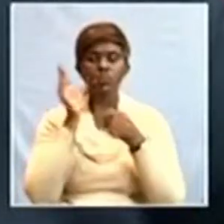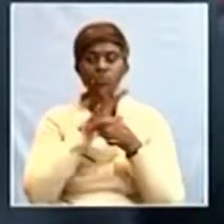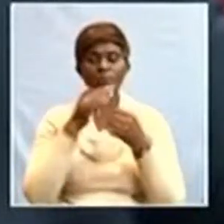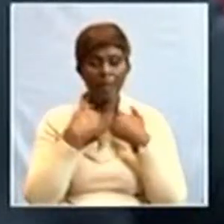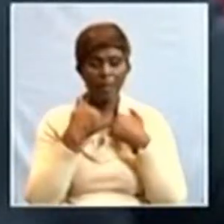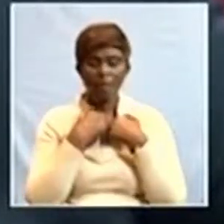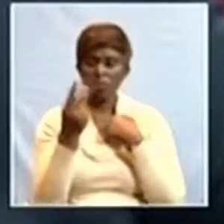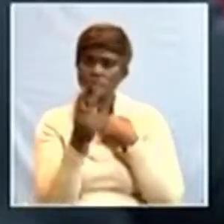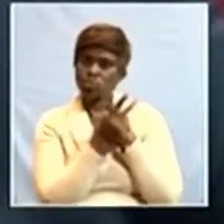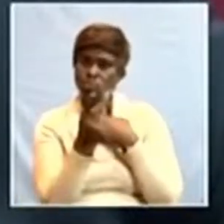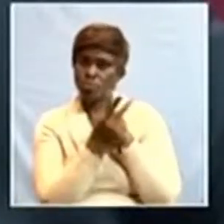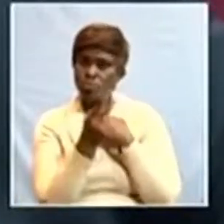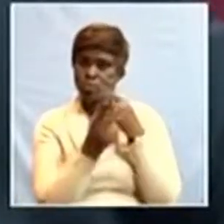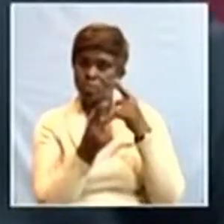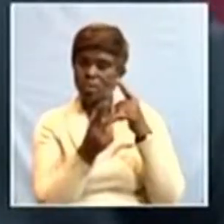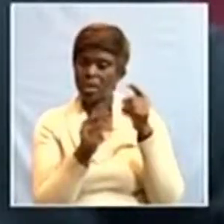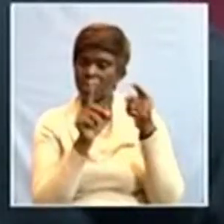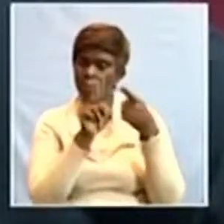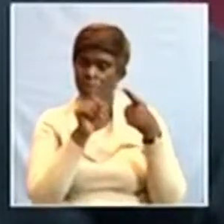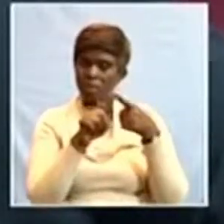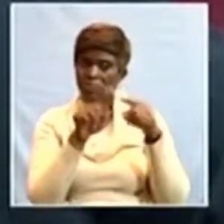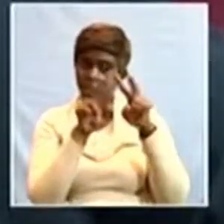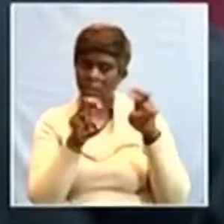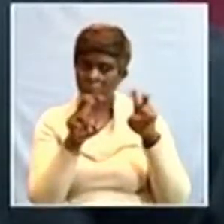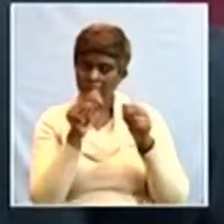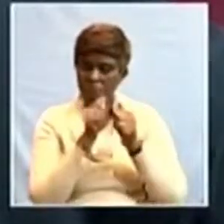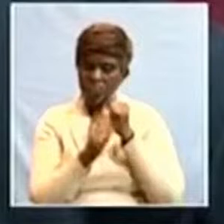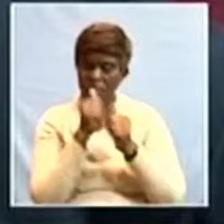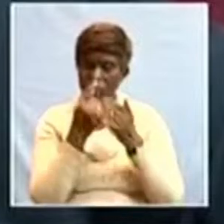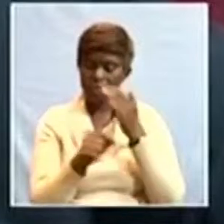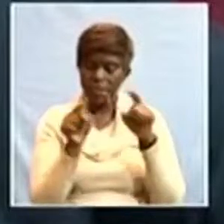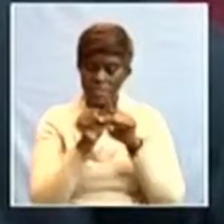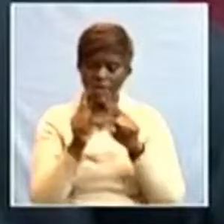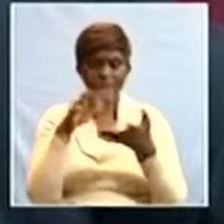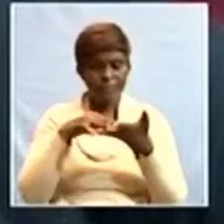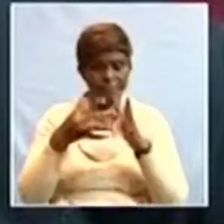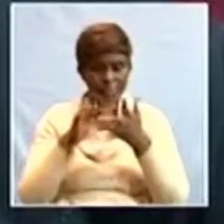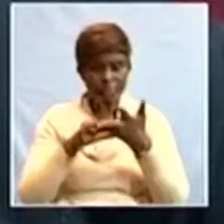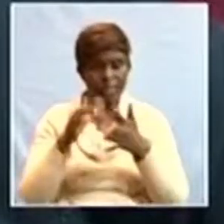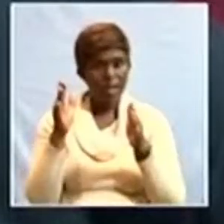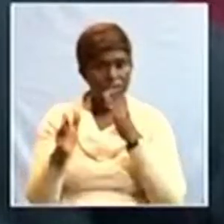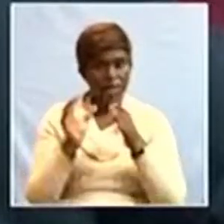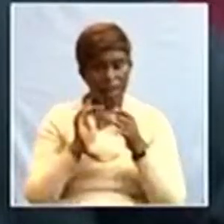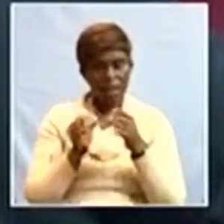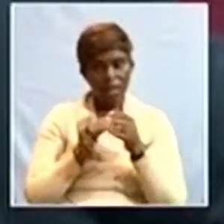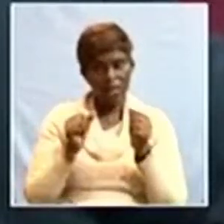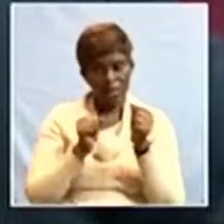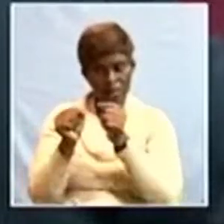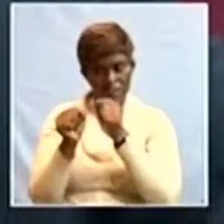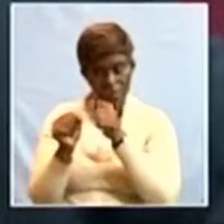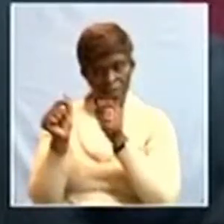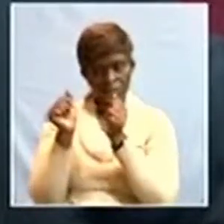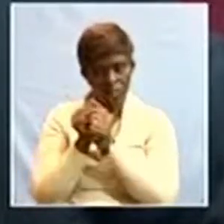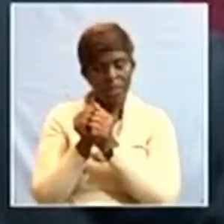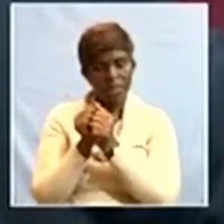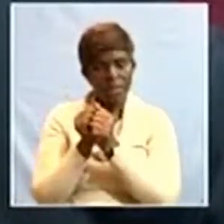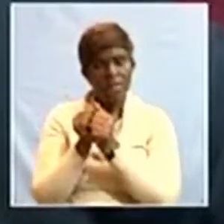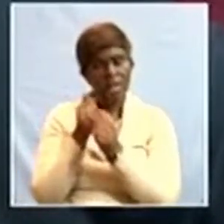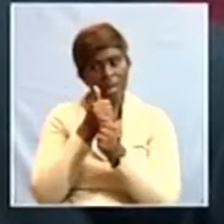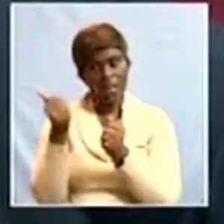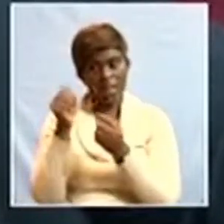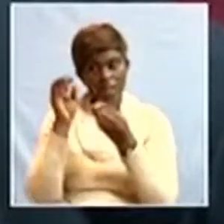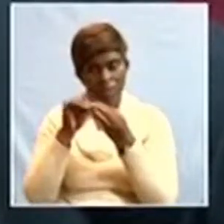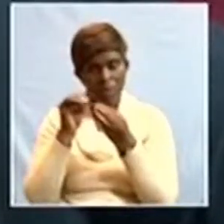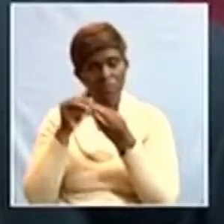are these two: the phone verification, which is the integration between our system with MNOs